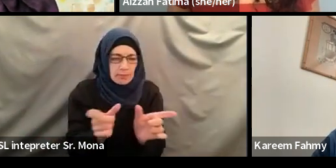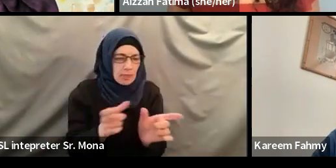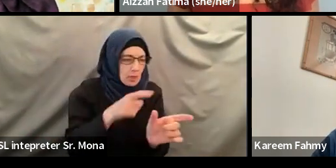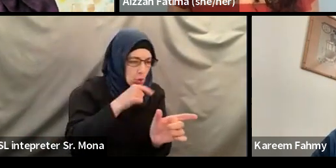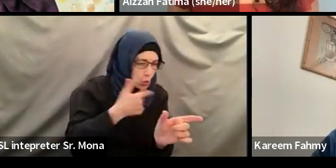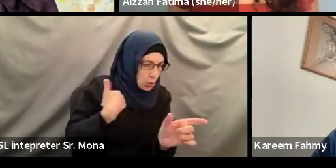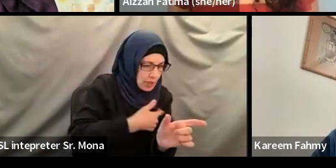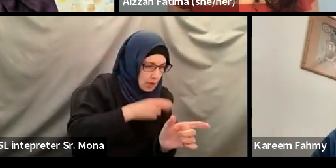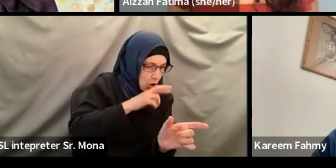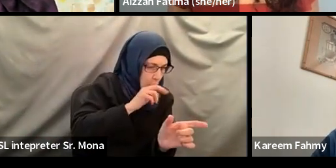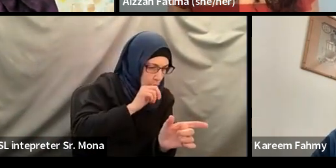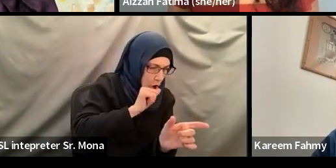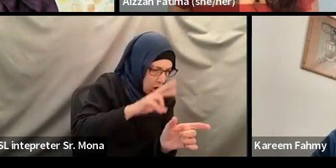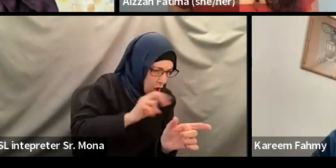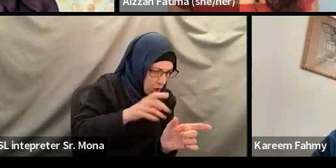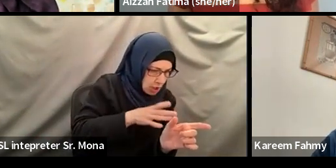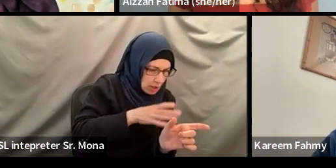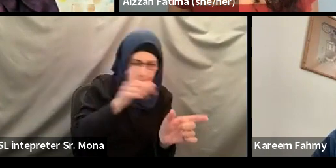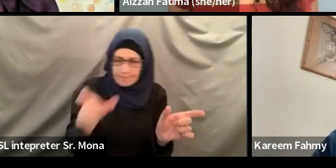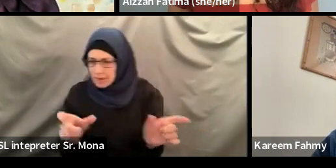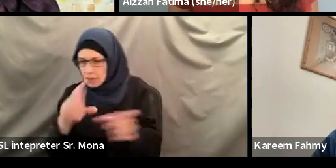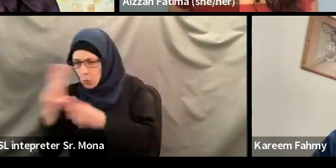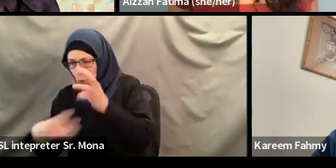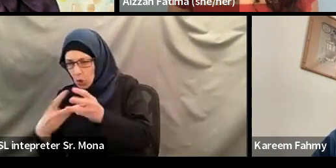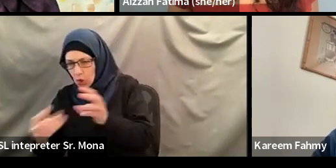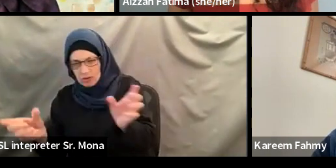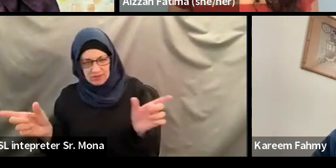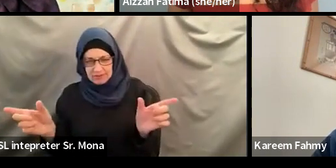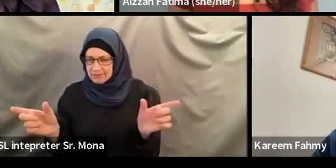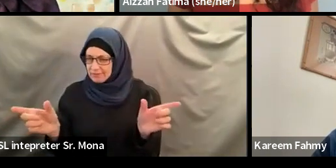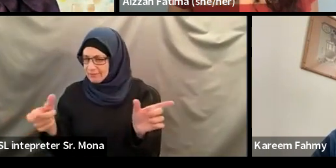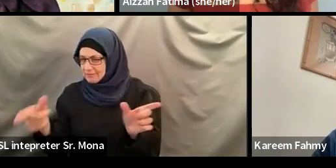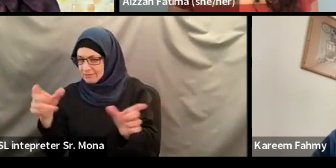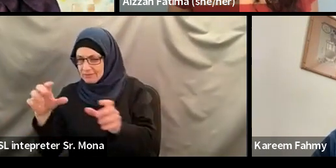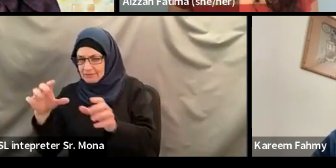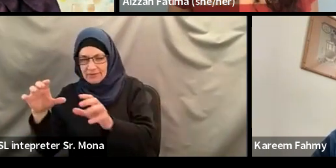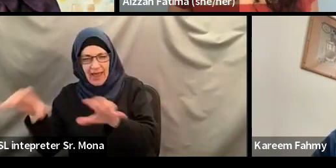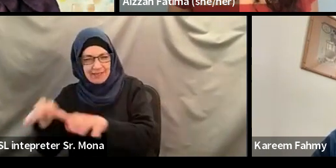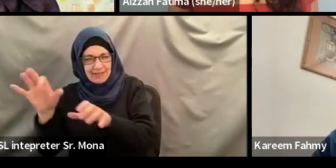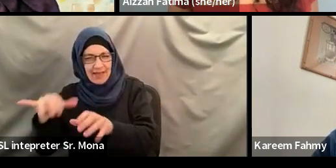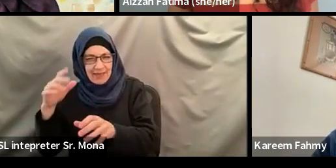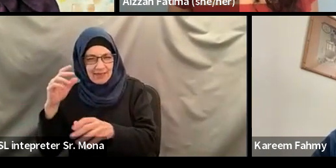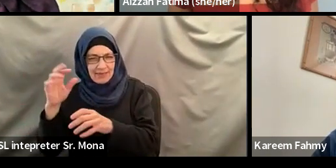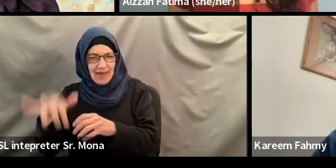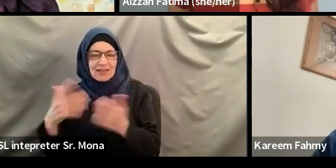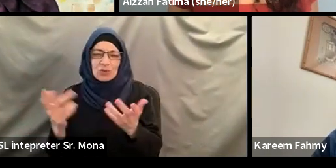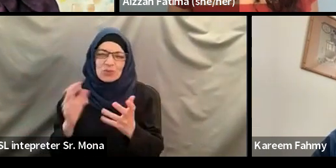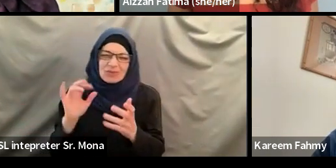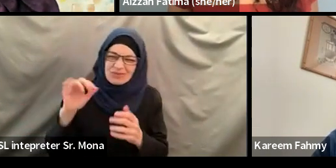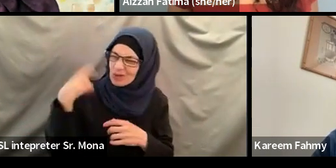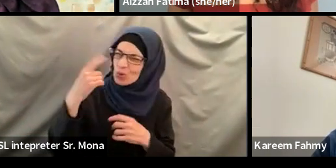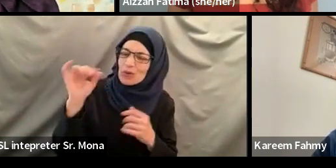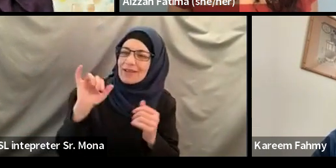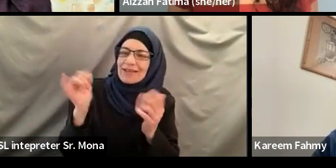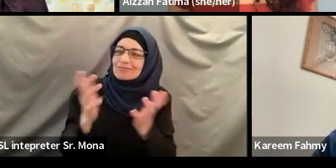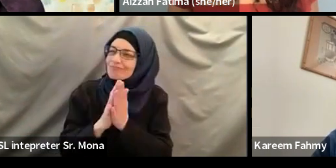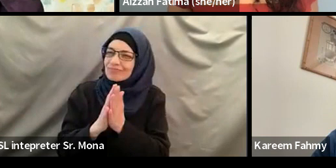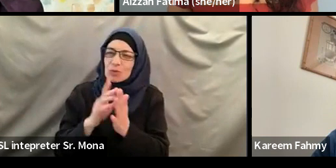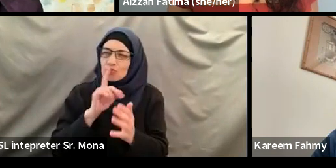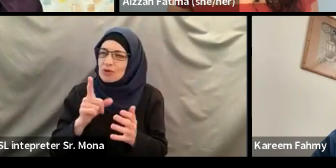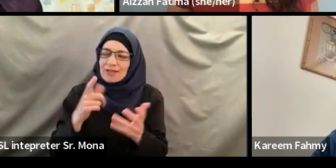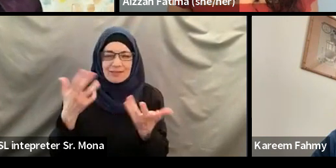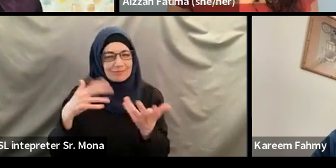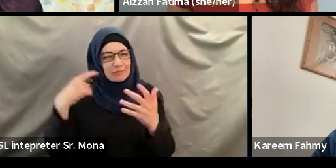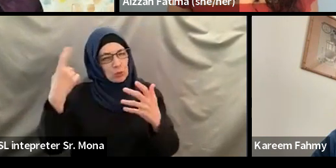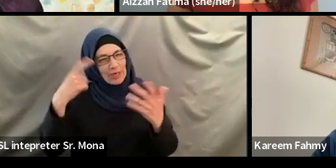like this. And isn't this kind of crazy, everyone? Has kind of really defined my work. And so in that way, it is